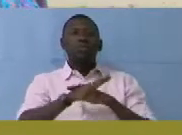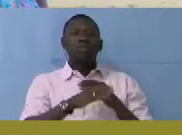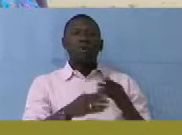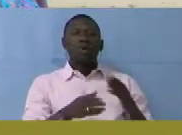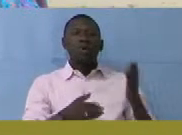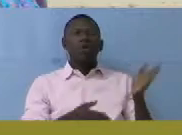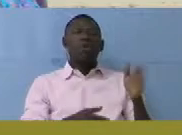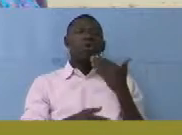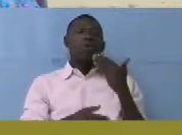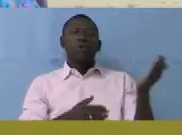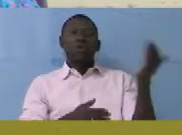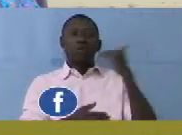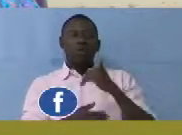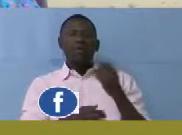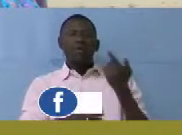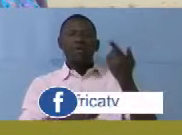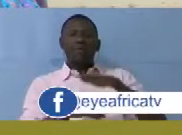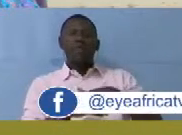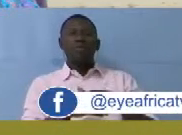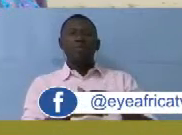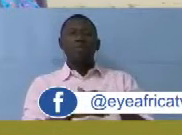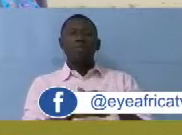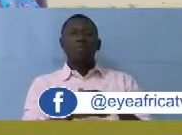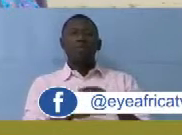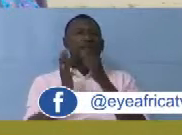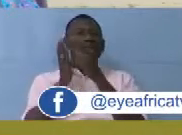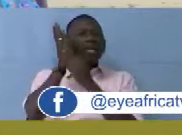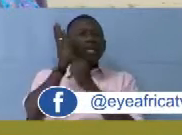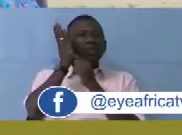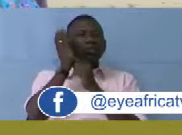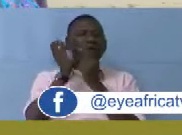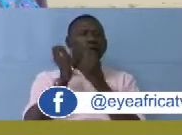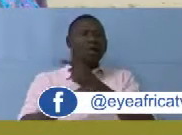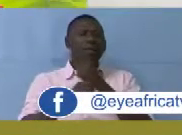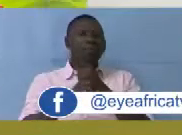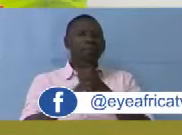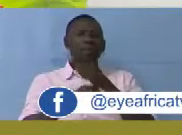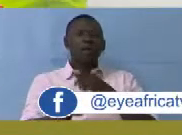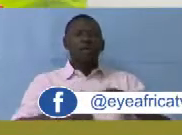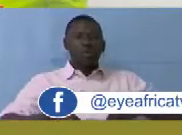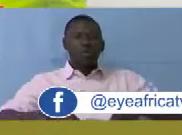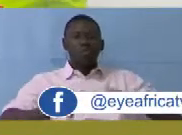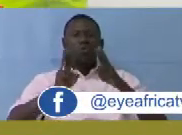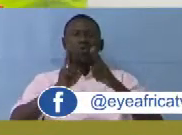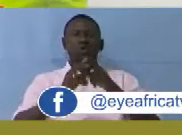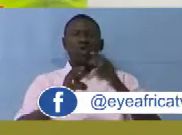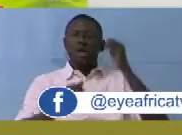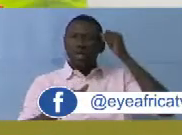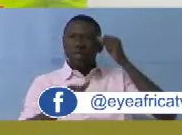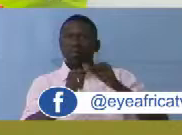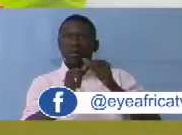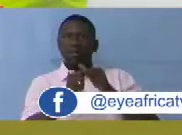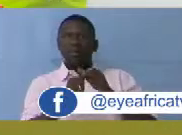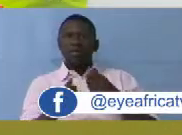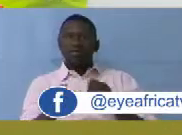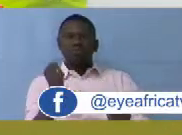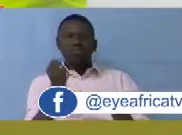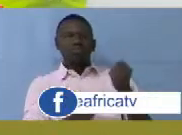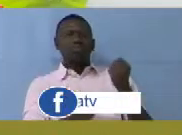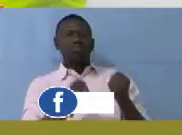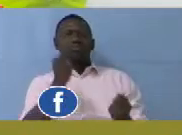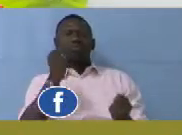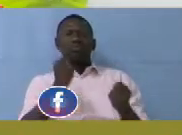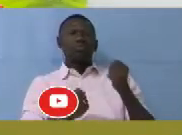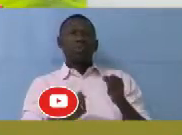walk about mile 7 Silola. I remember it's a 605 Piso. 605, he was driving a 605 Piso, I